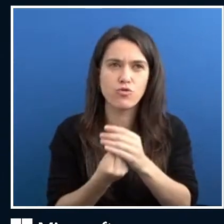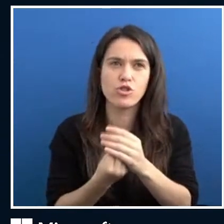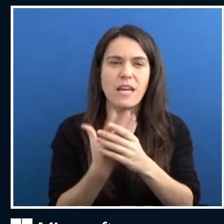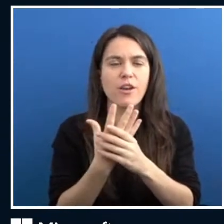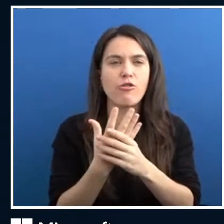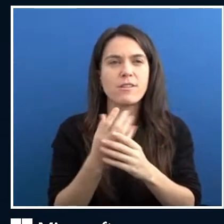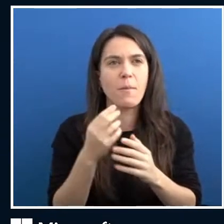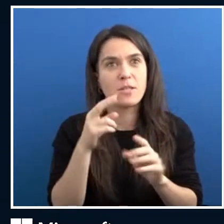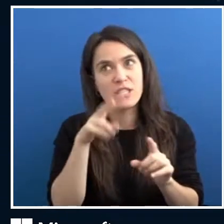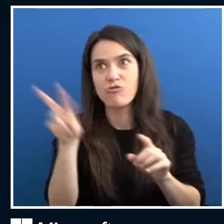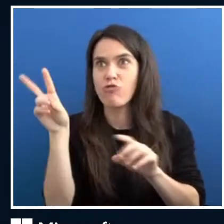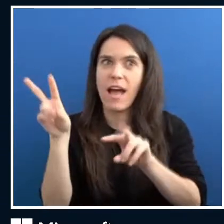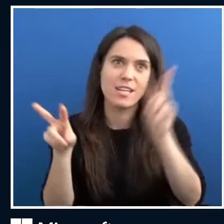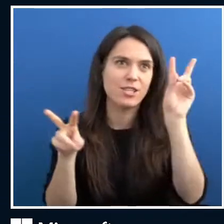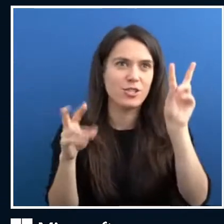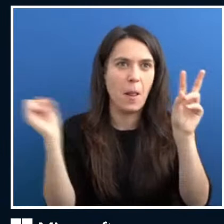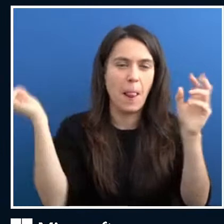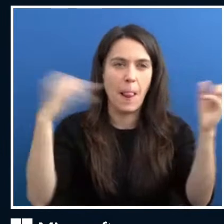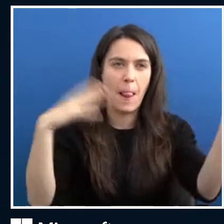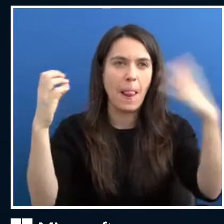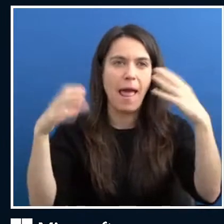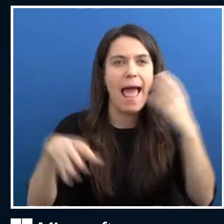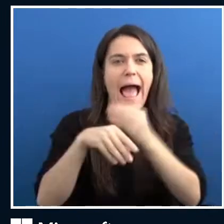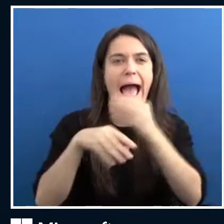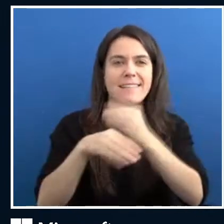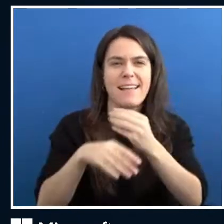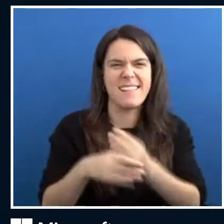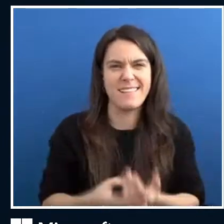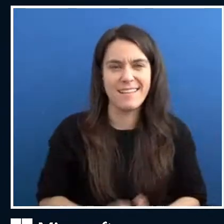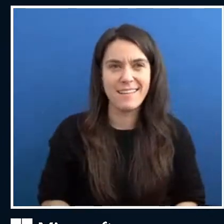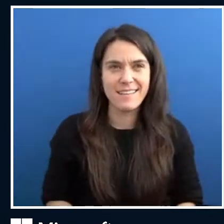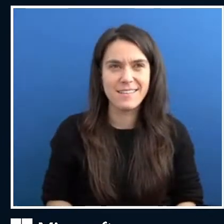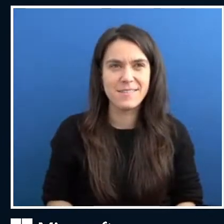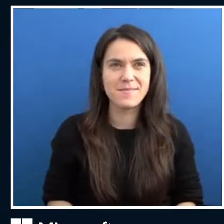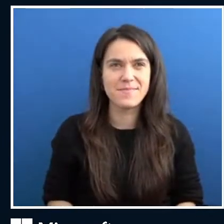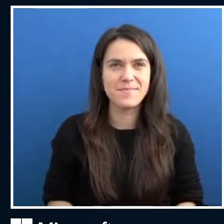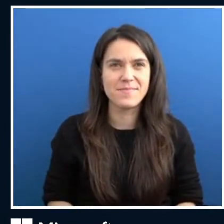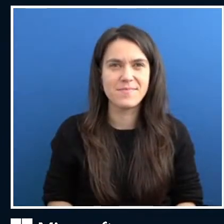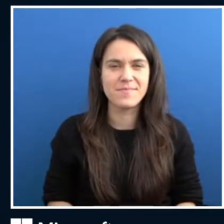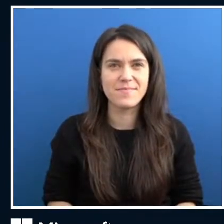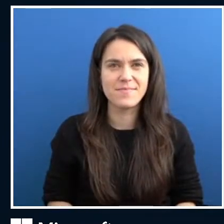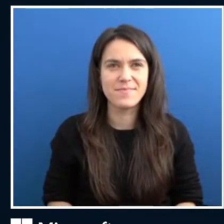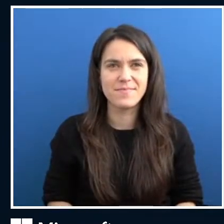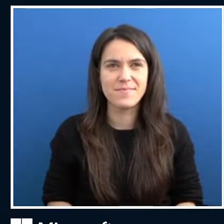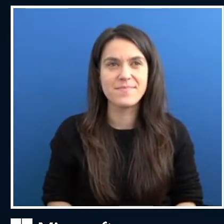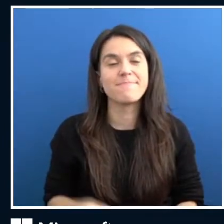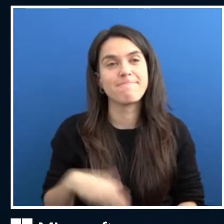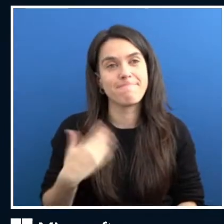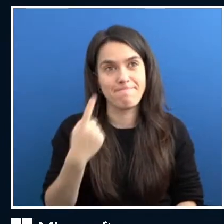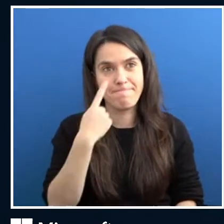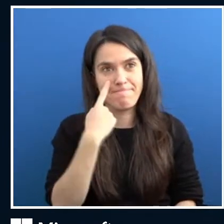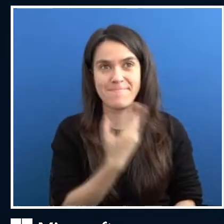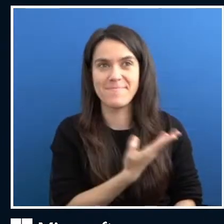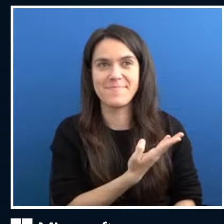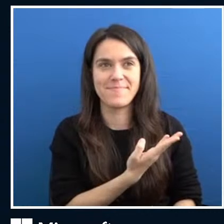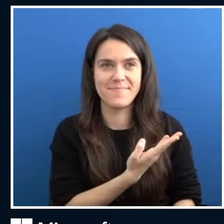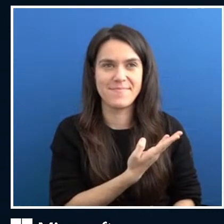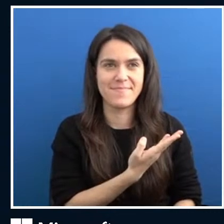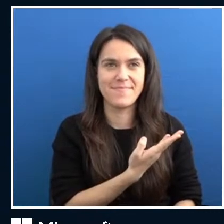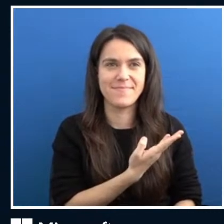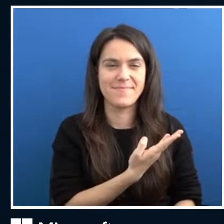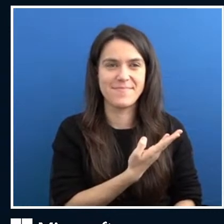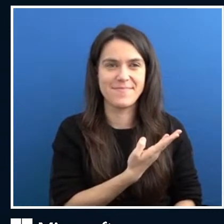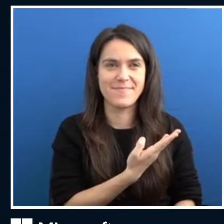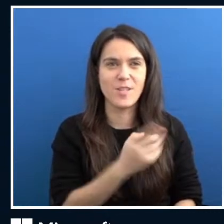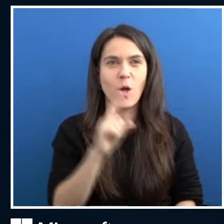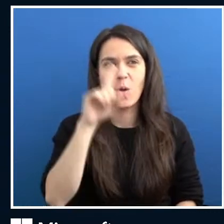main functions to generate the quiz. And then we get our output. This is the text that I got, and then I generated 10 questions from this.